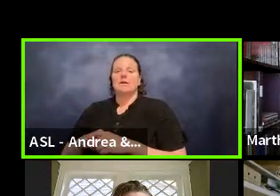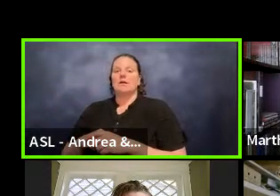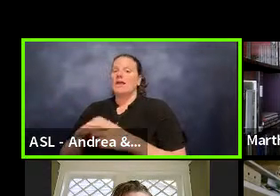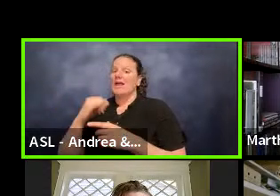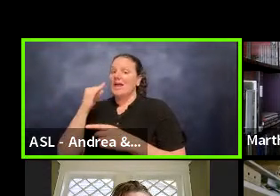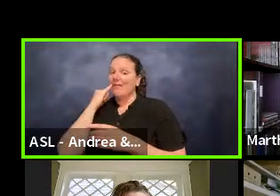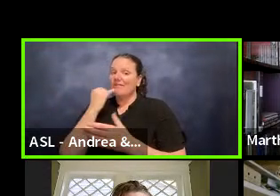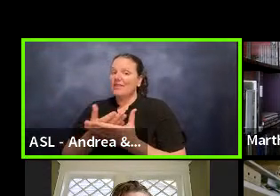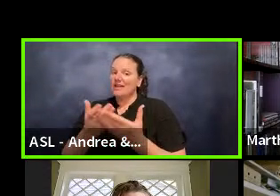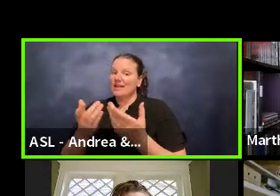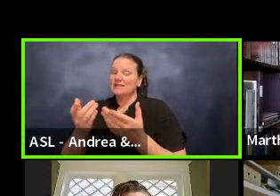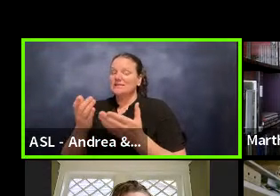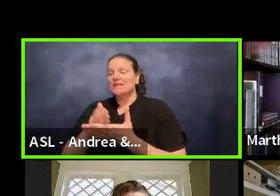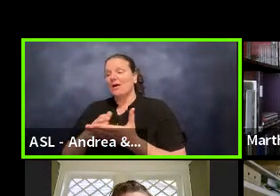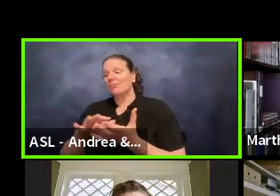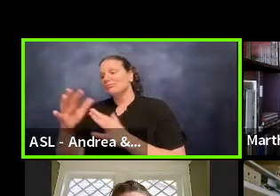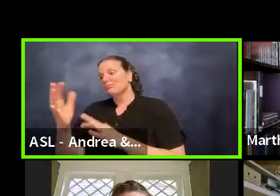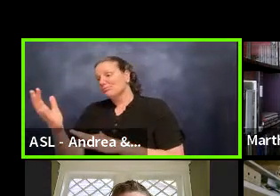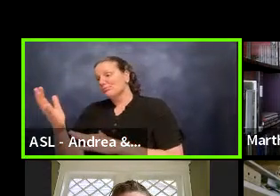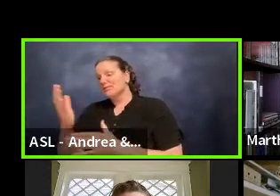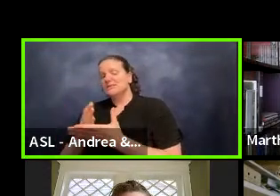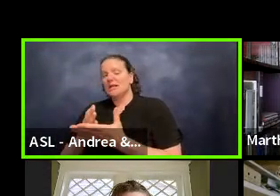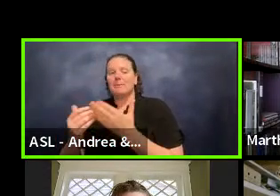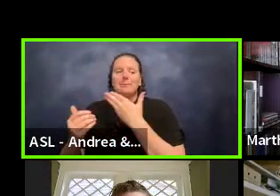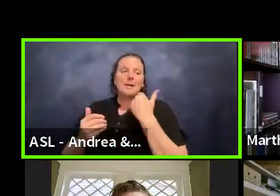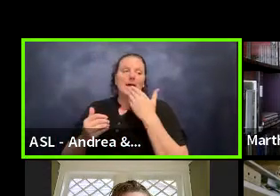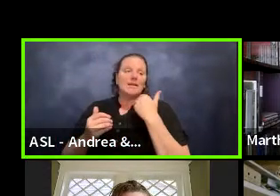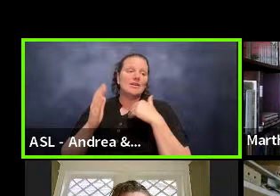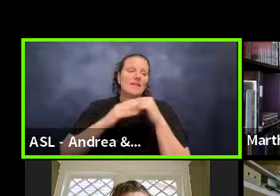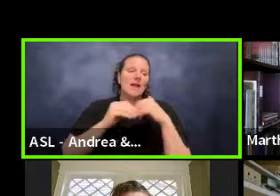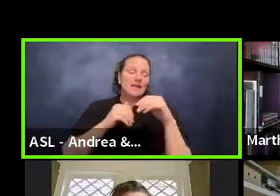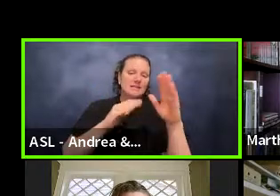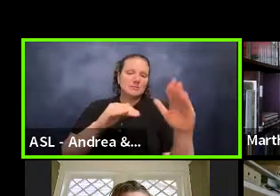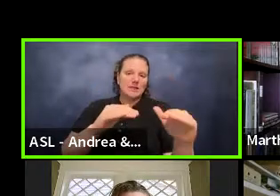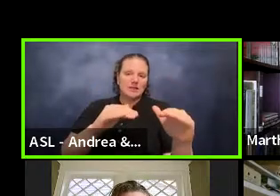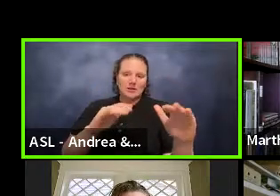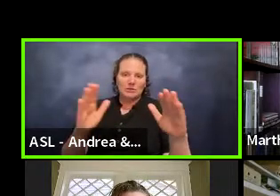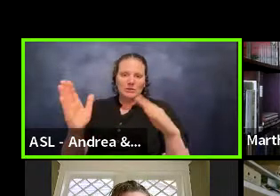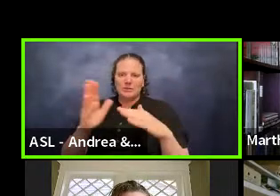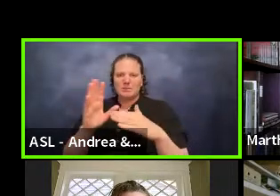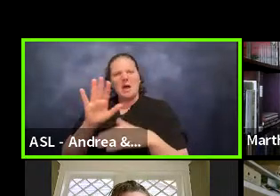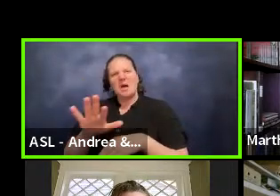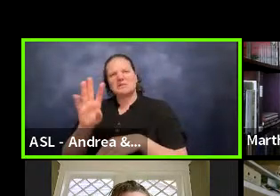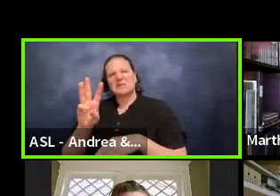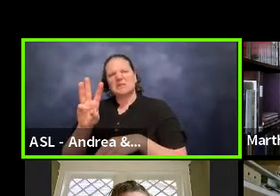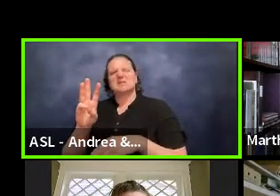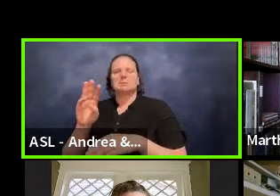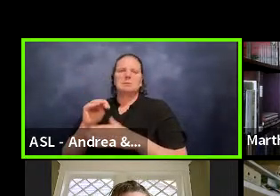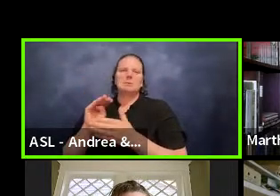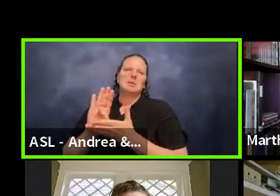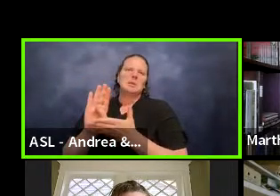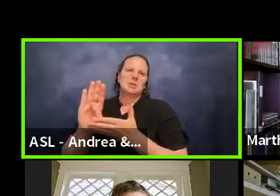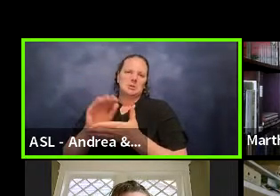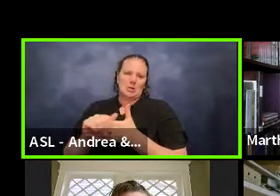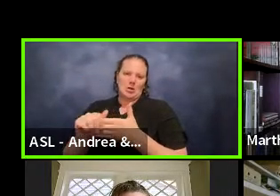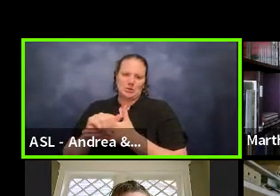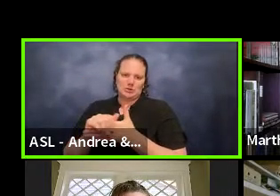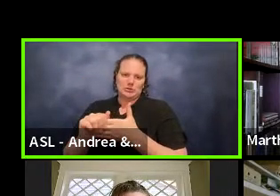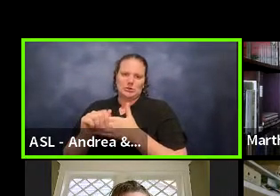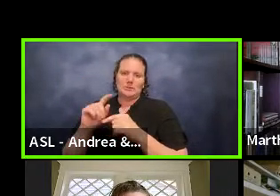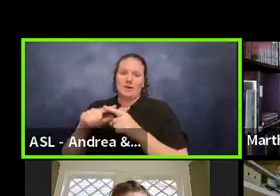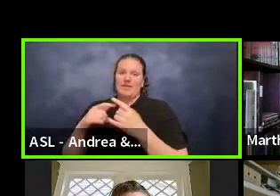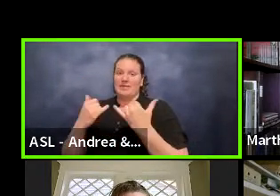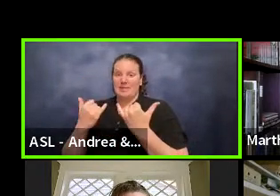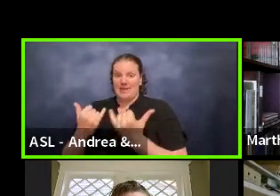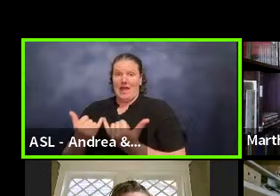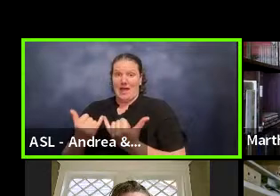things went sideways, some things went better than expected, we would be at the 6 billion number. So currently that's our